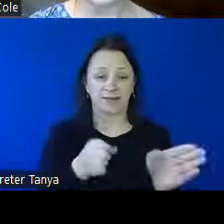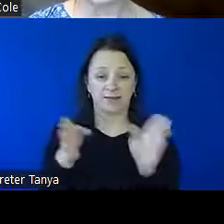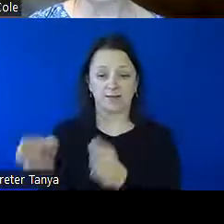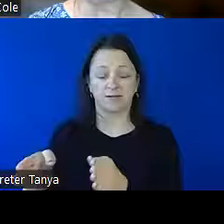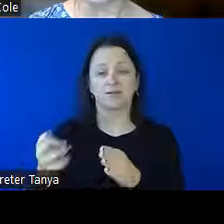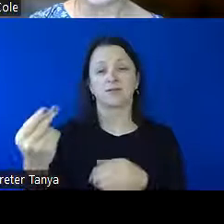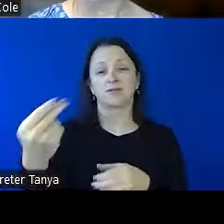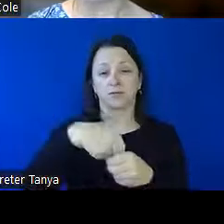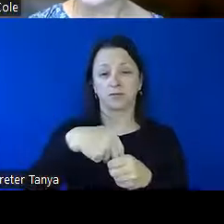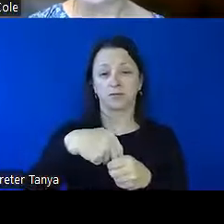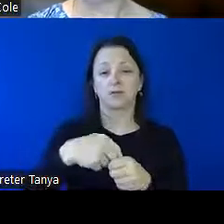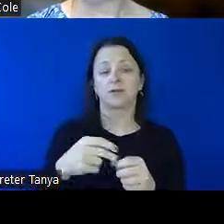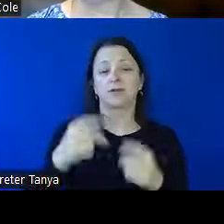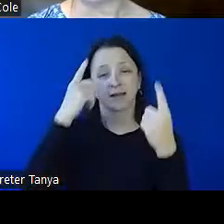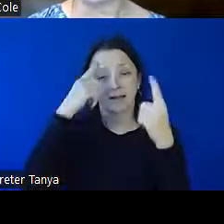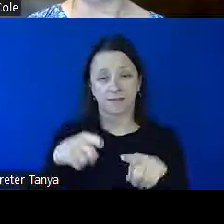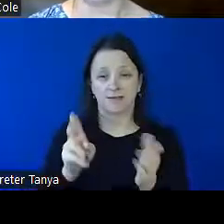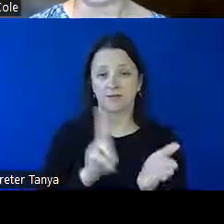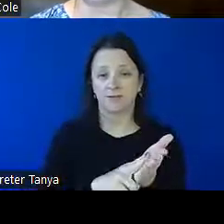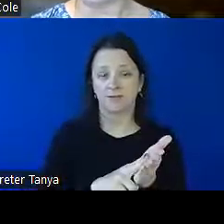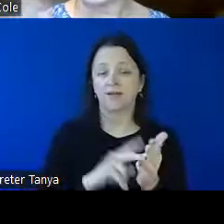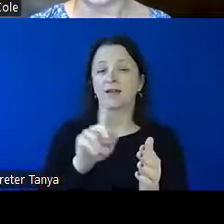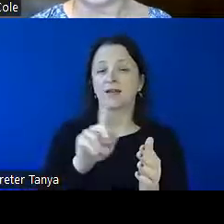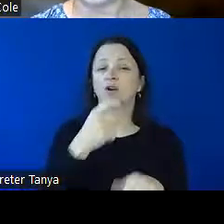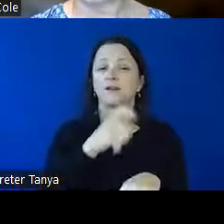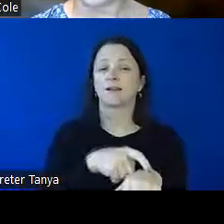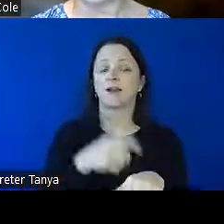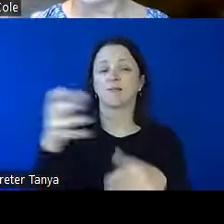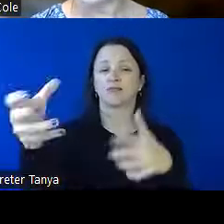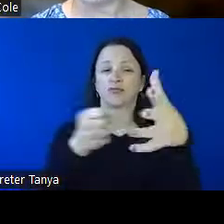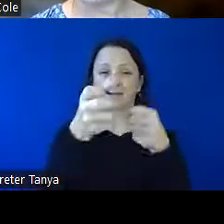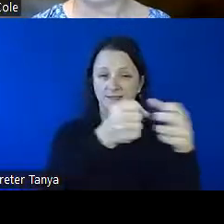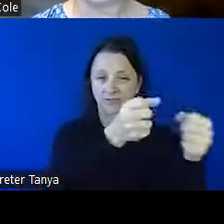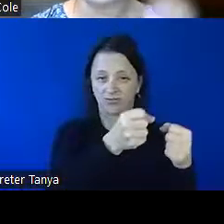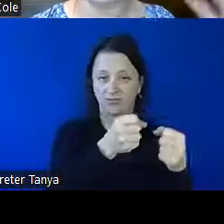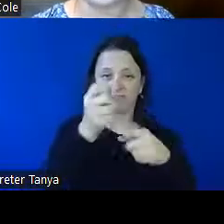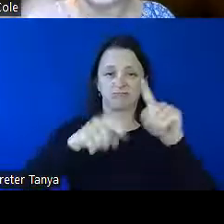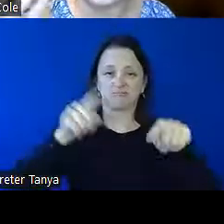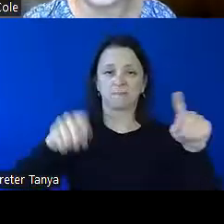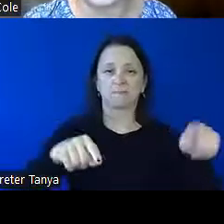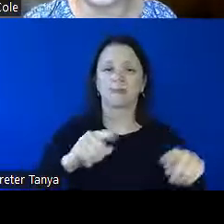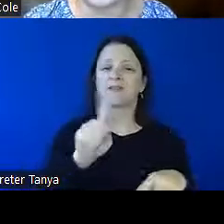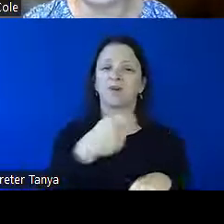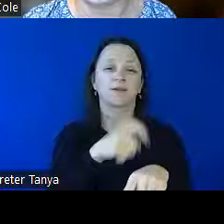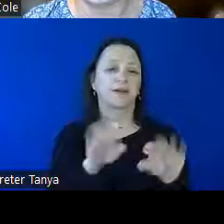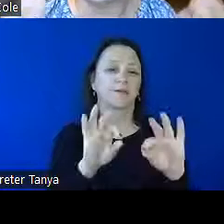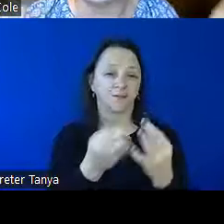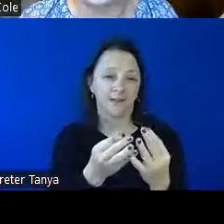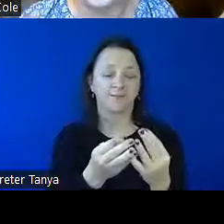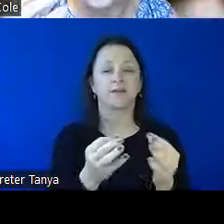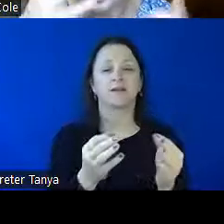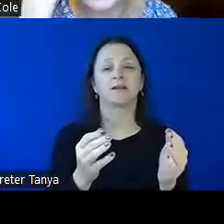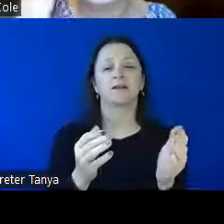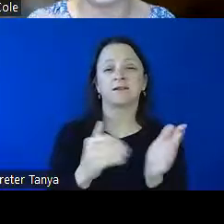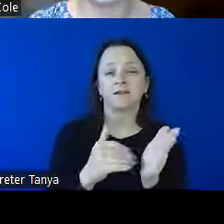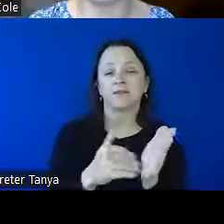consented. And the only time there's what we call a randomization. So the only time where the family and clinician aren't going to